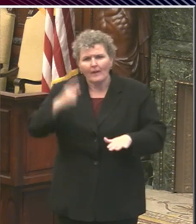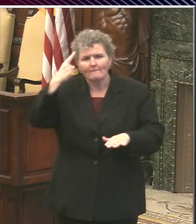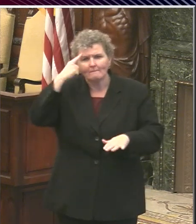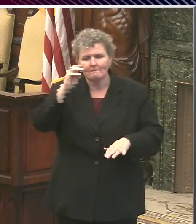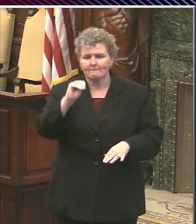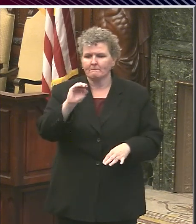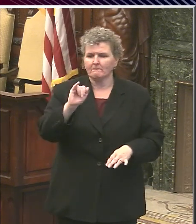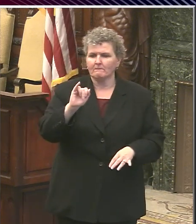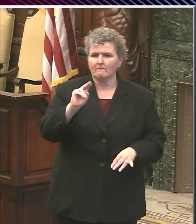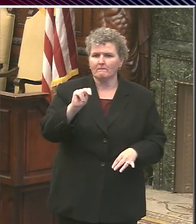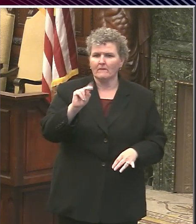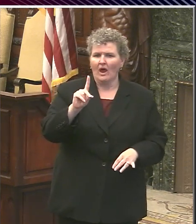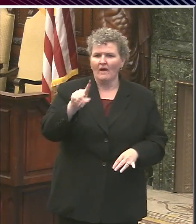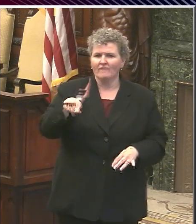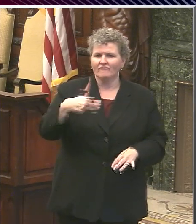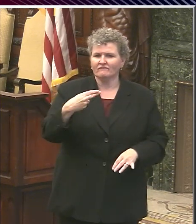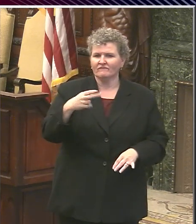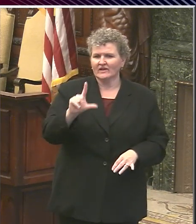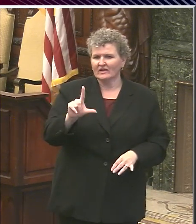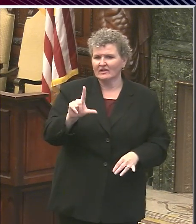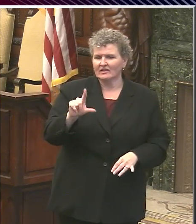mindphltogether.com, and healthymindsphilly.org.